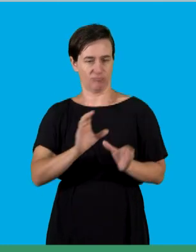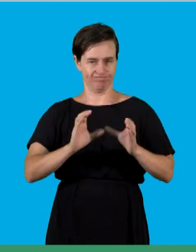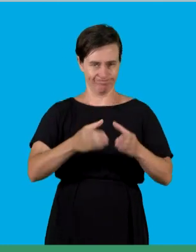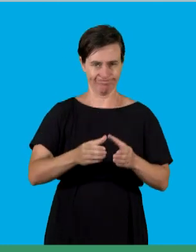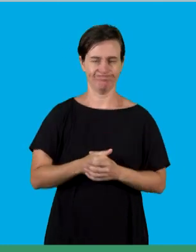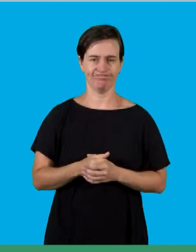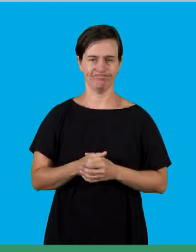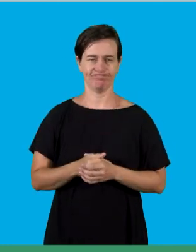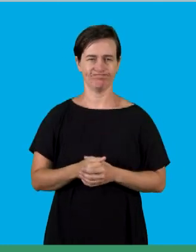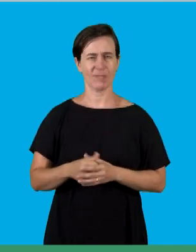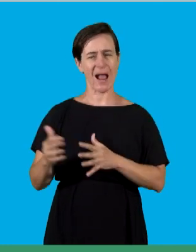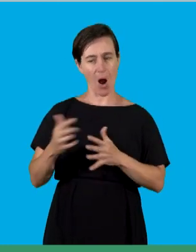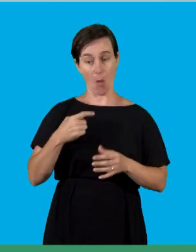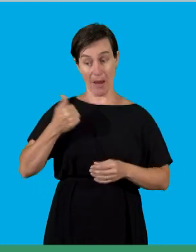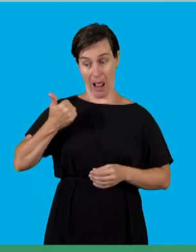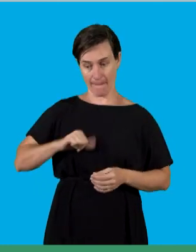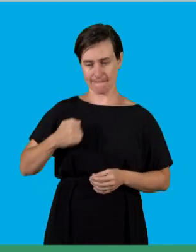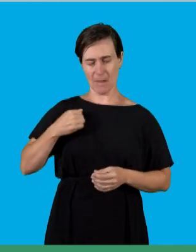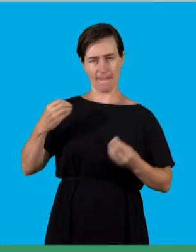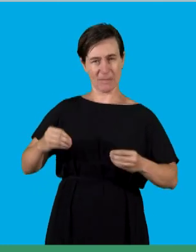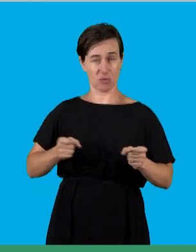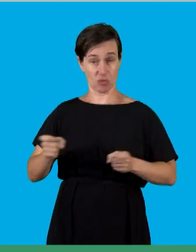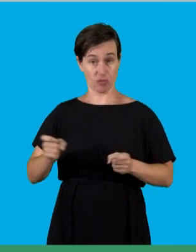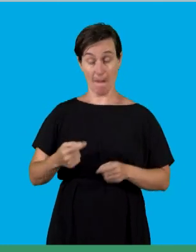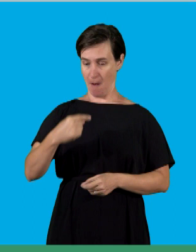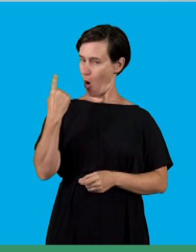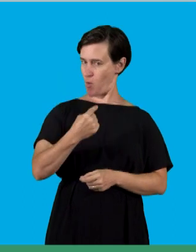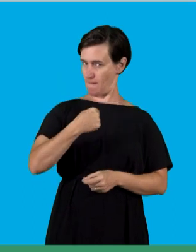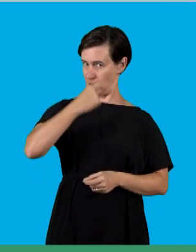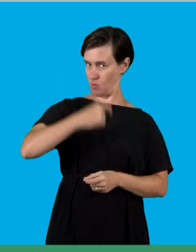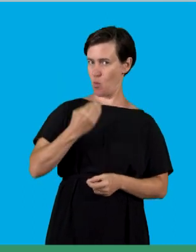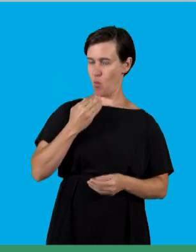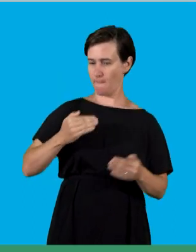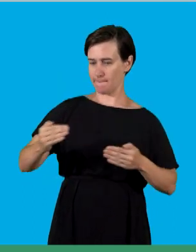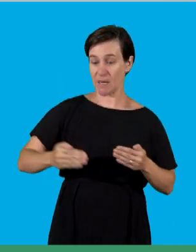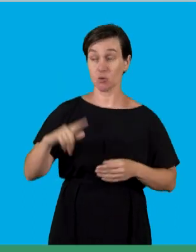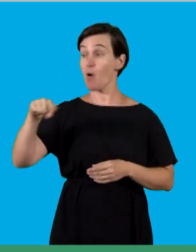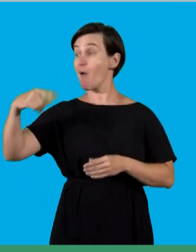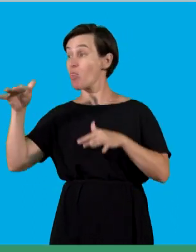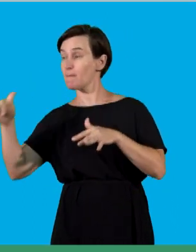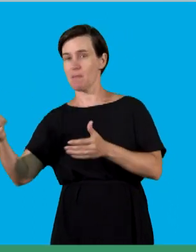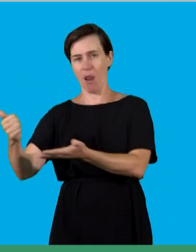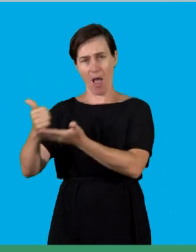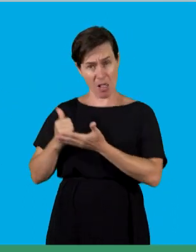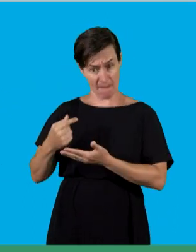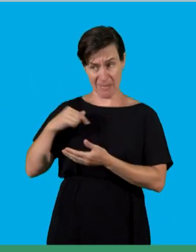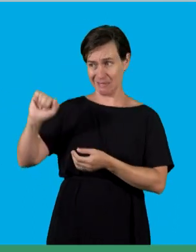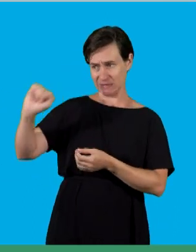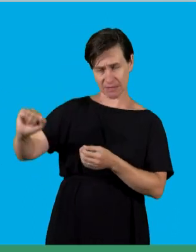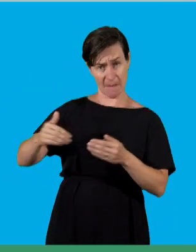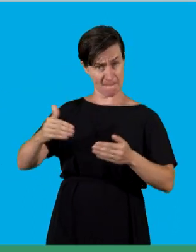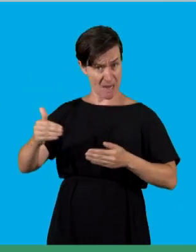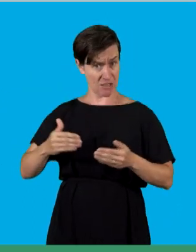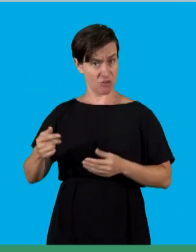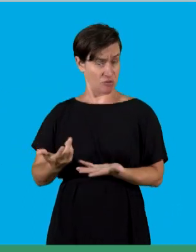management. How do you want your business to be controlled? Do you want it to be controlled by you? Do you want it to be controlled by other people on your behalf?